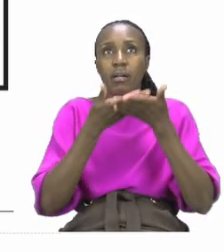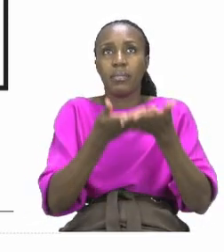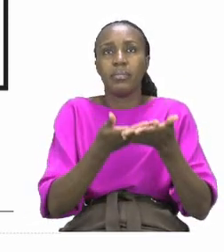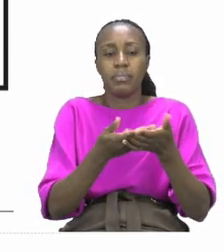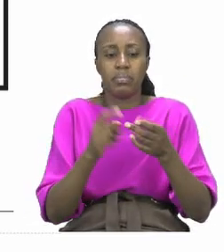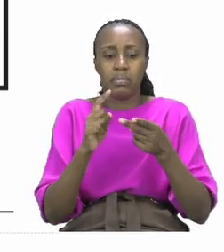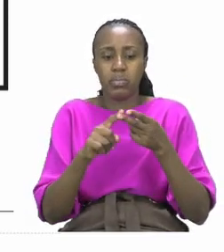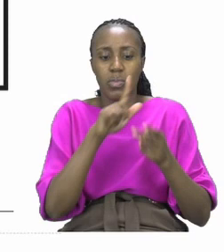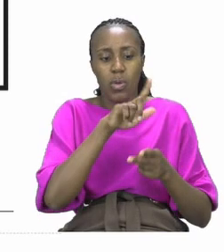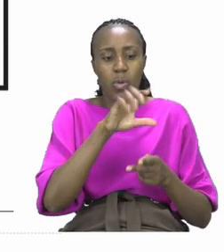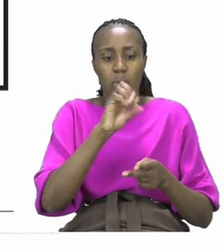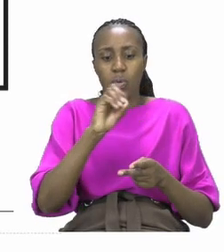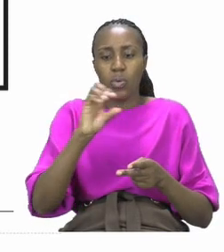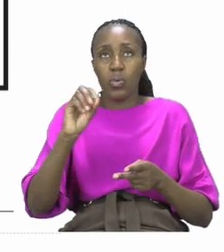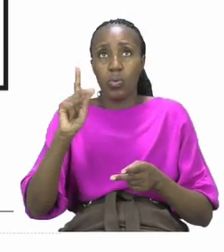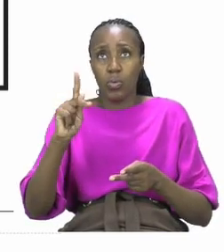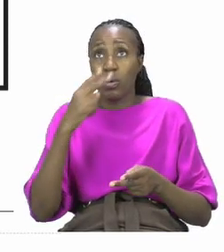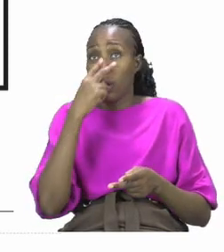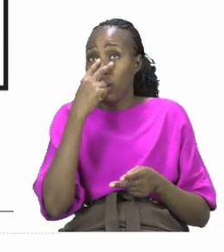look,